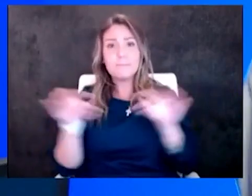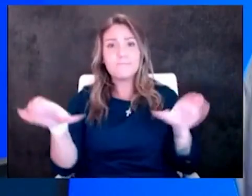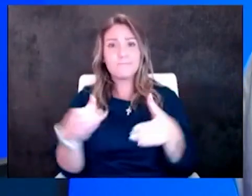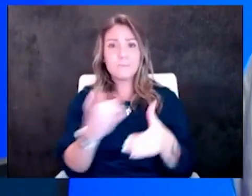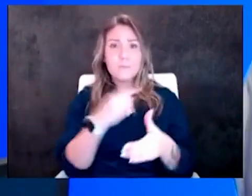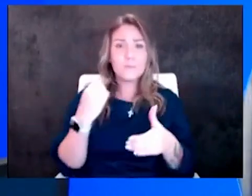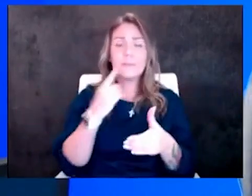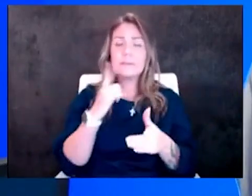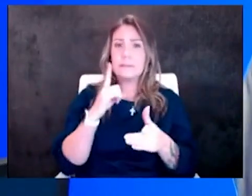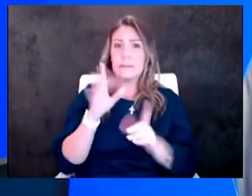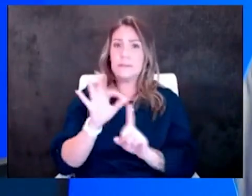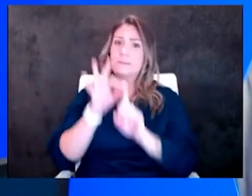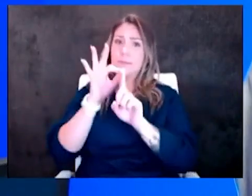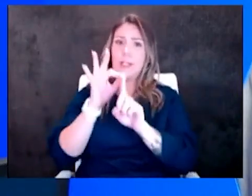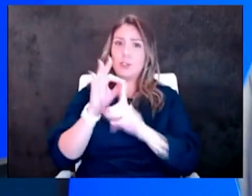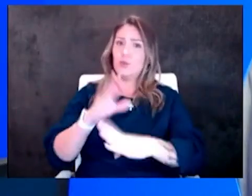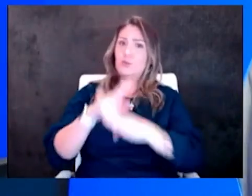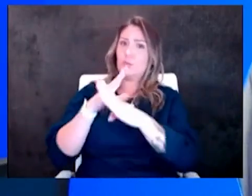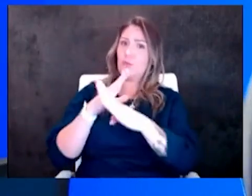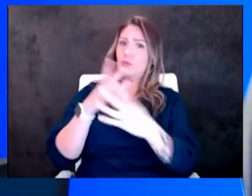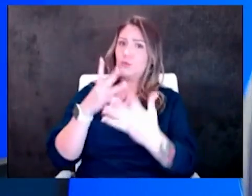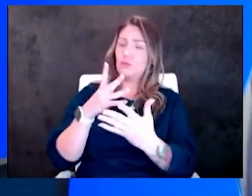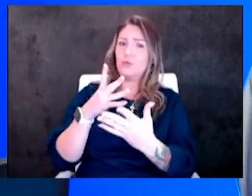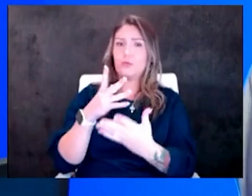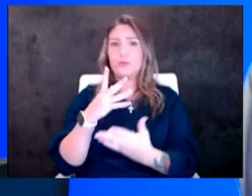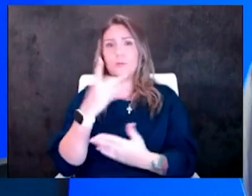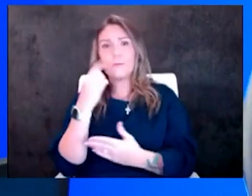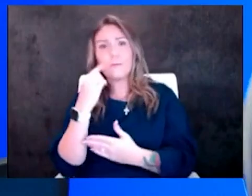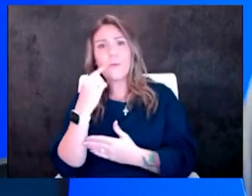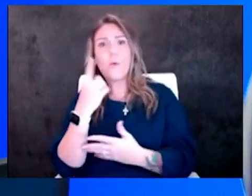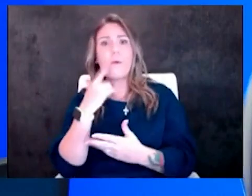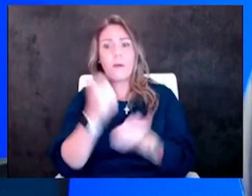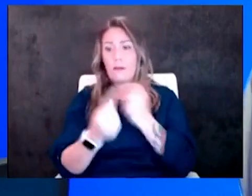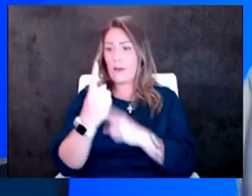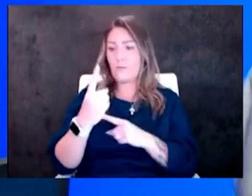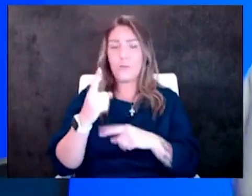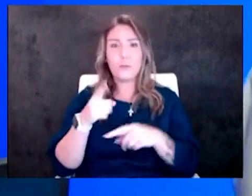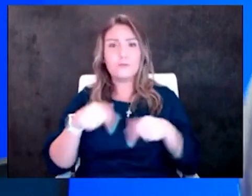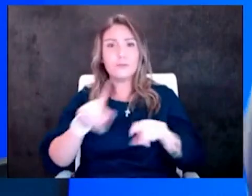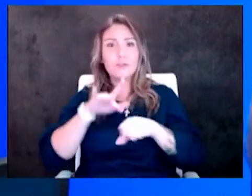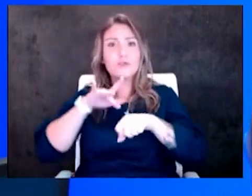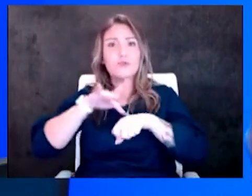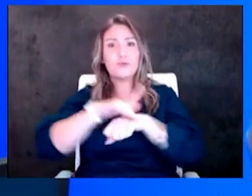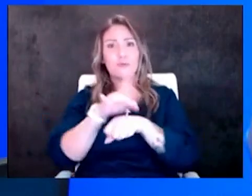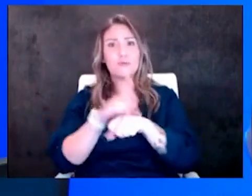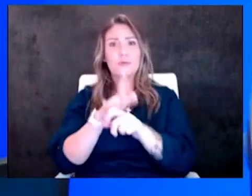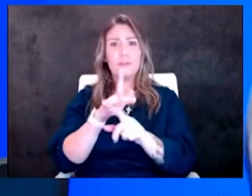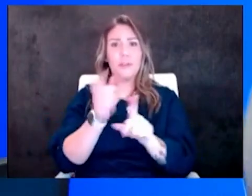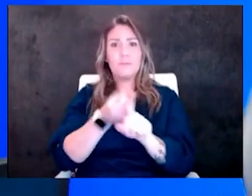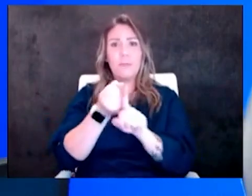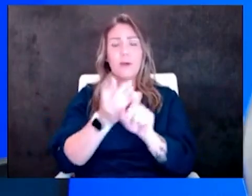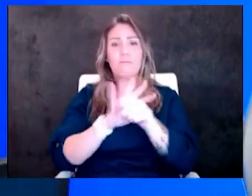precautions to try to protect everybody through those early stages. And then we found, importantly, that our emergency numbers were rising in a dramatic